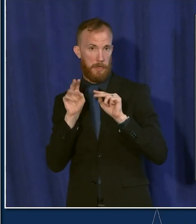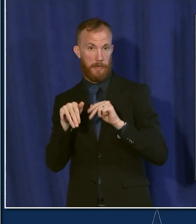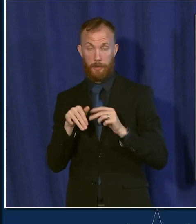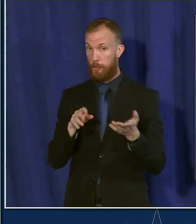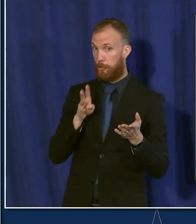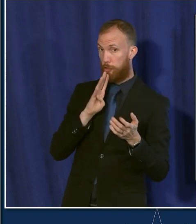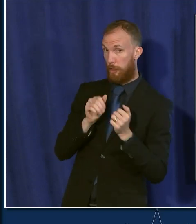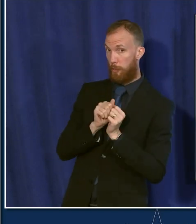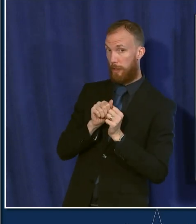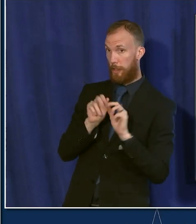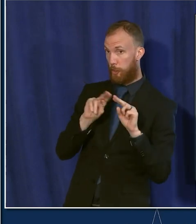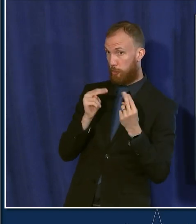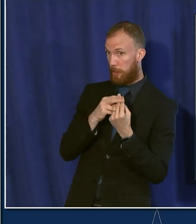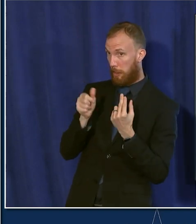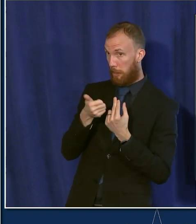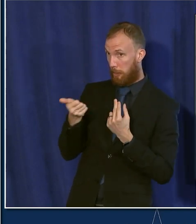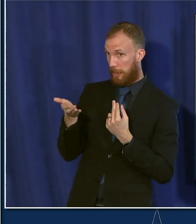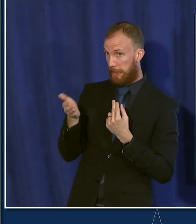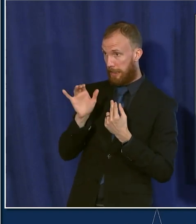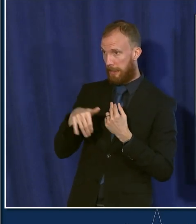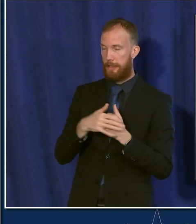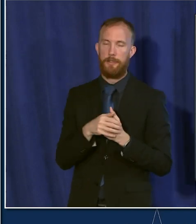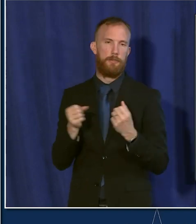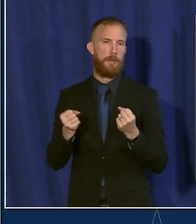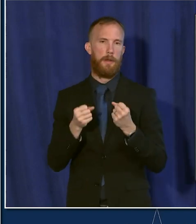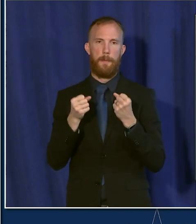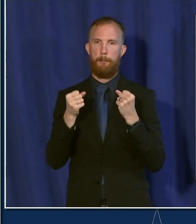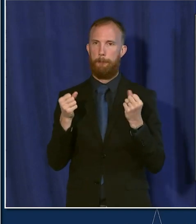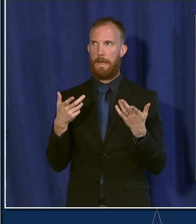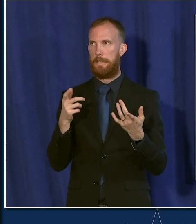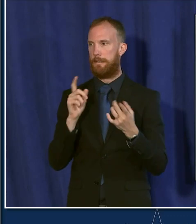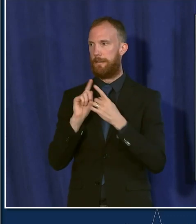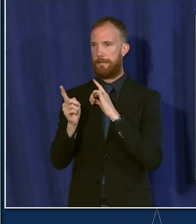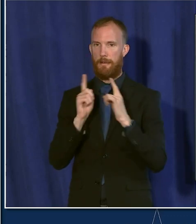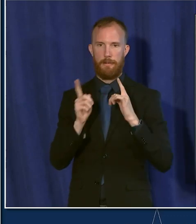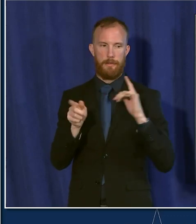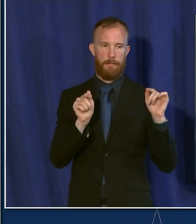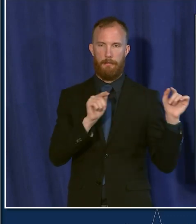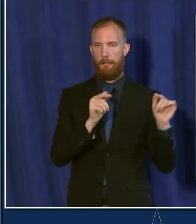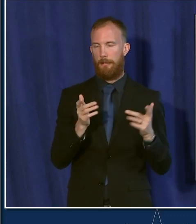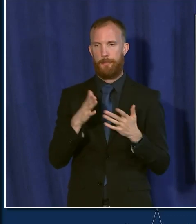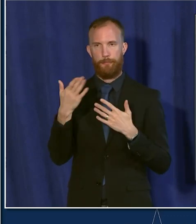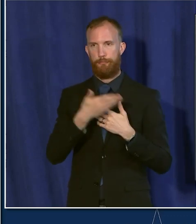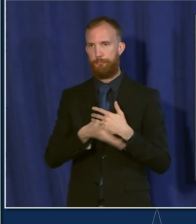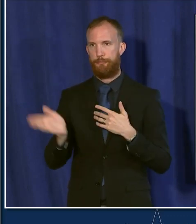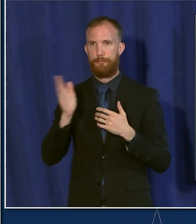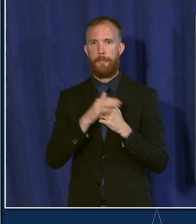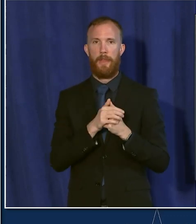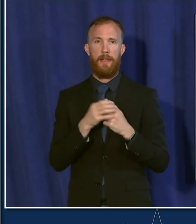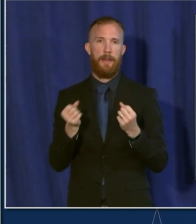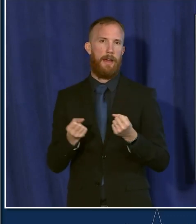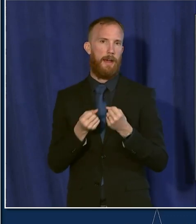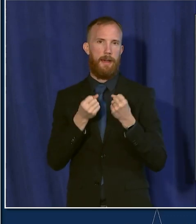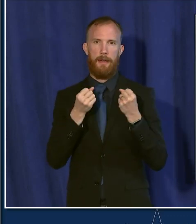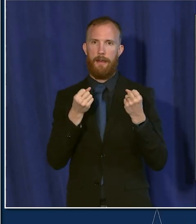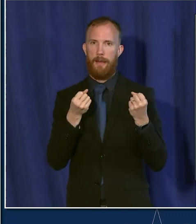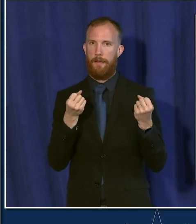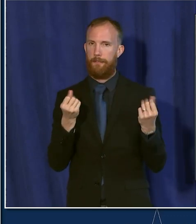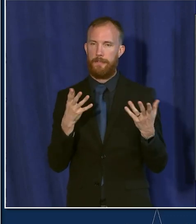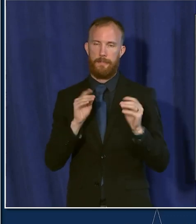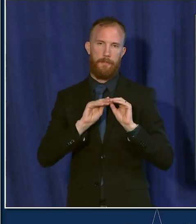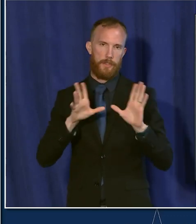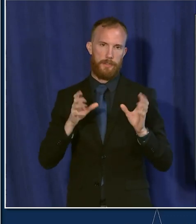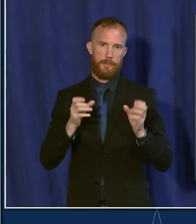unions right now and that kind of thing? So there's a lot of conversations going on, I think, broadly. Obviously, there's a lot of players in this, and we'd want to make sure